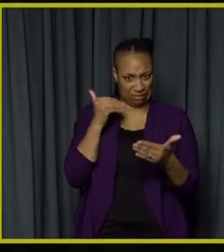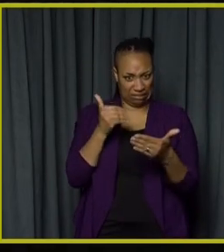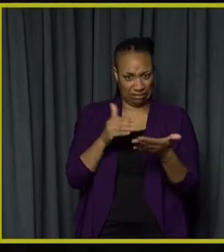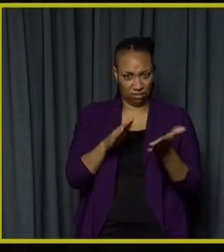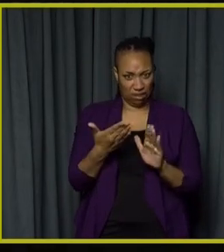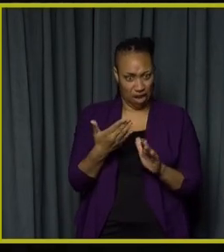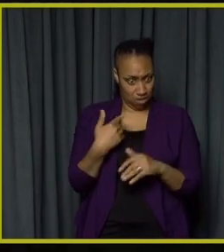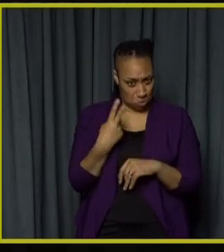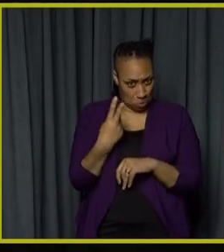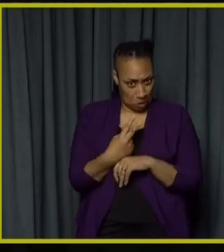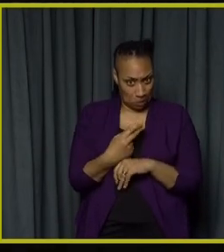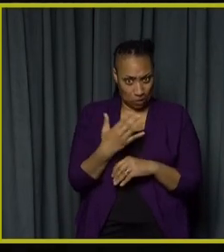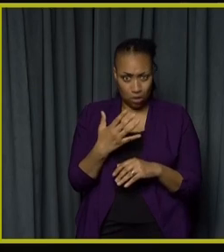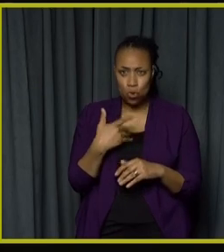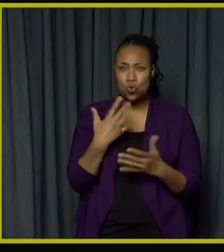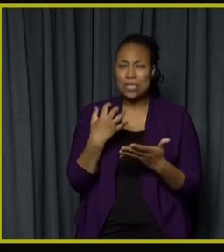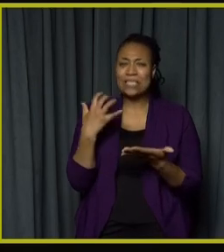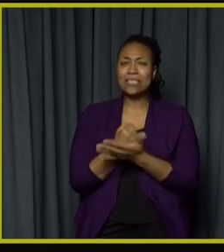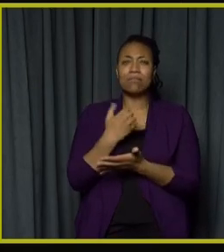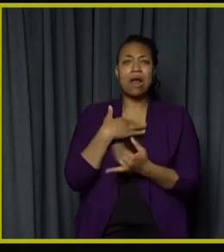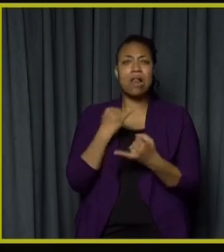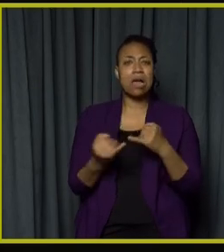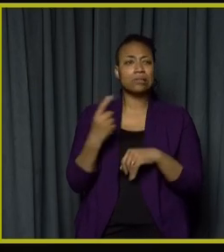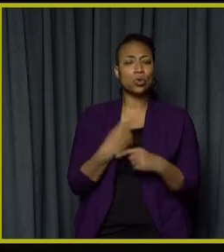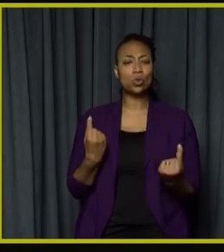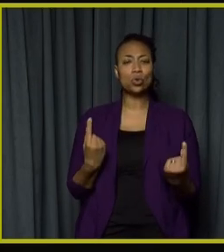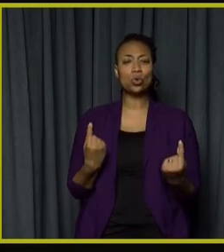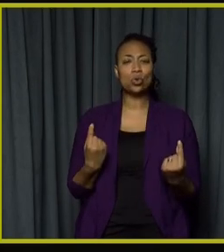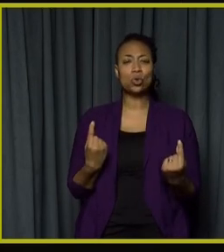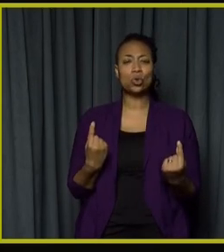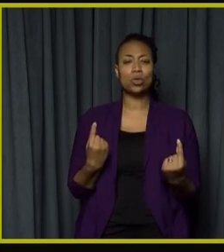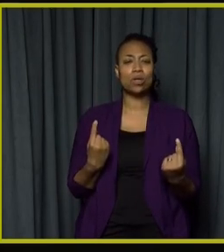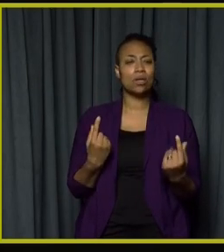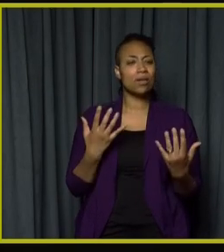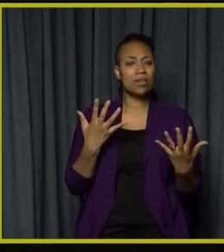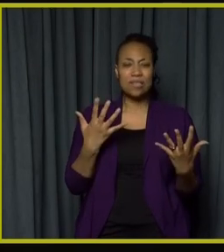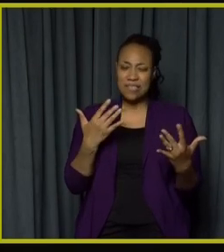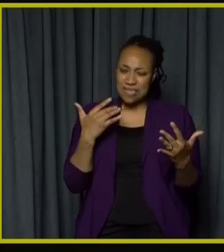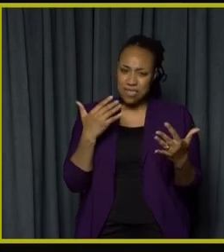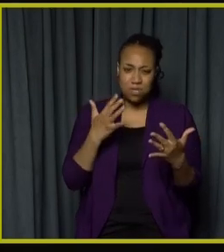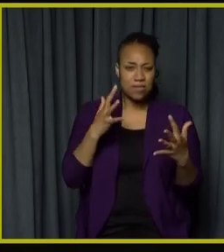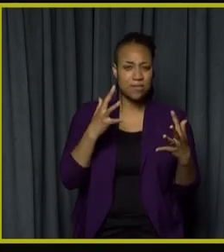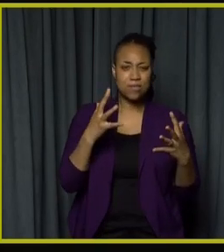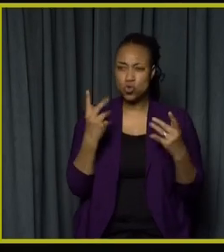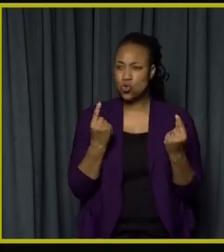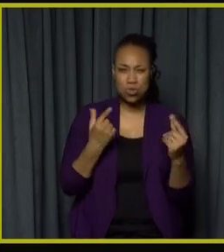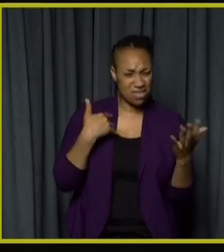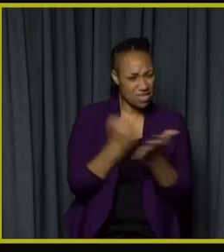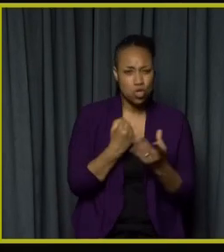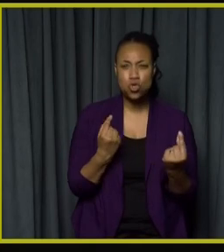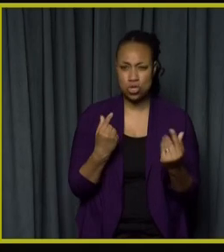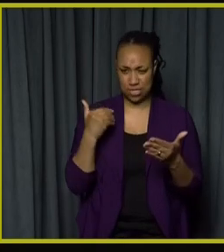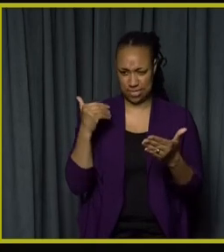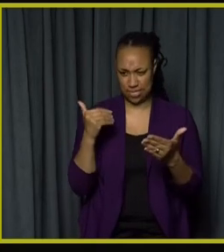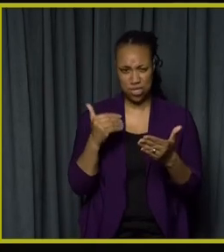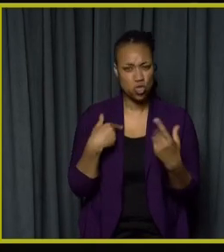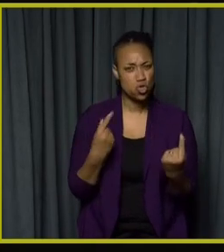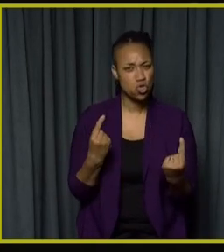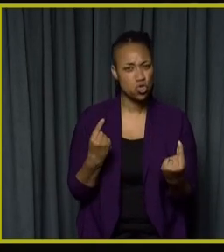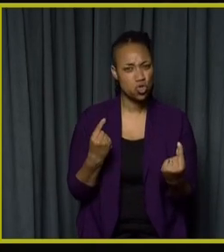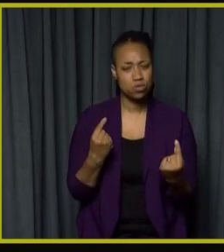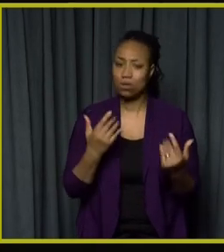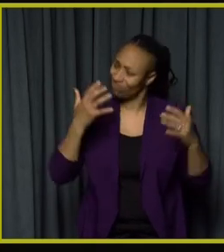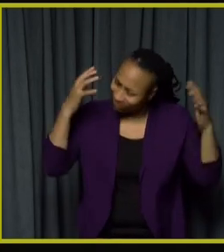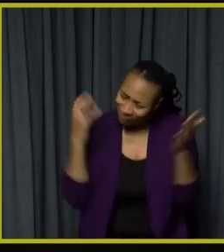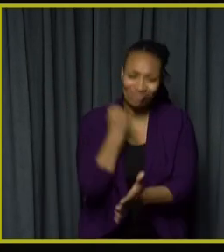for if you knew they were just a day or so away? Well, it's time to live like our